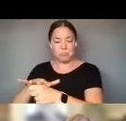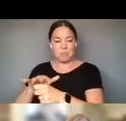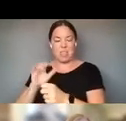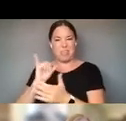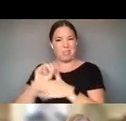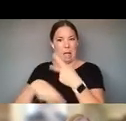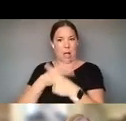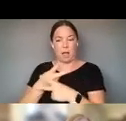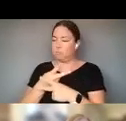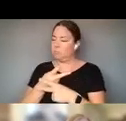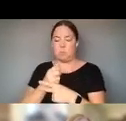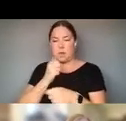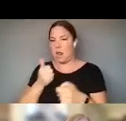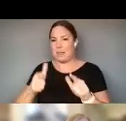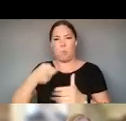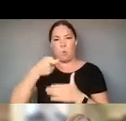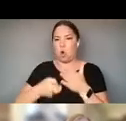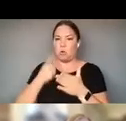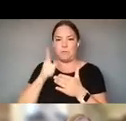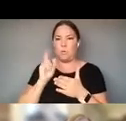not be an allowable cost for this program.